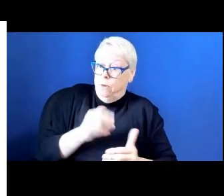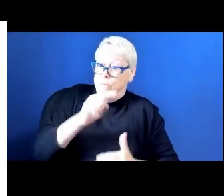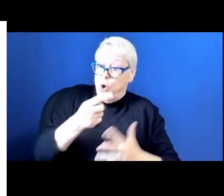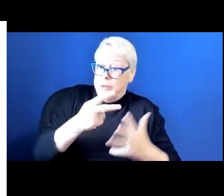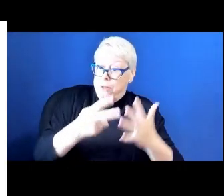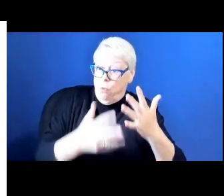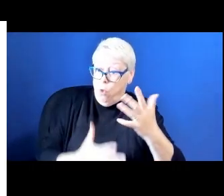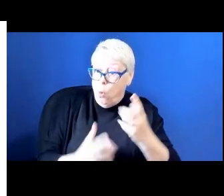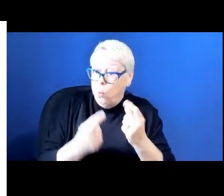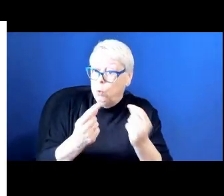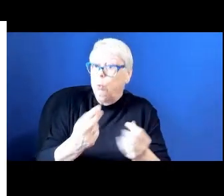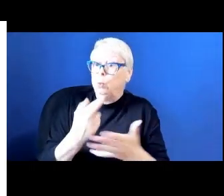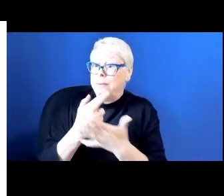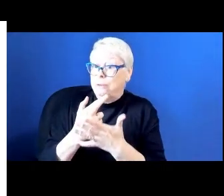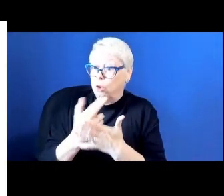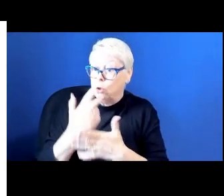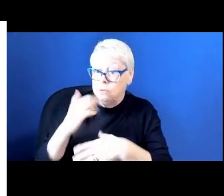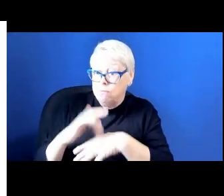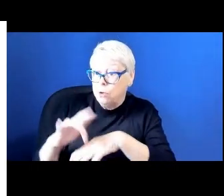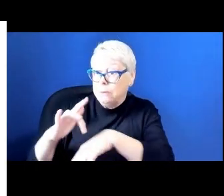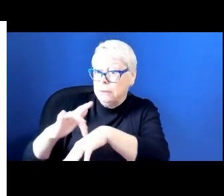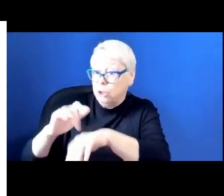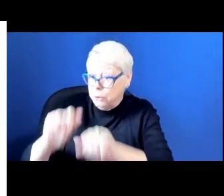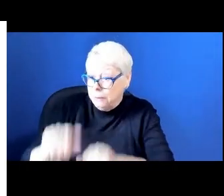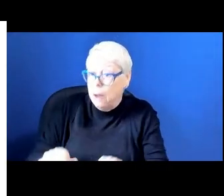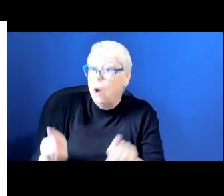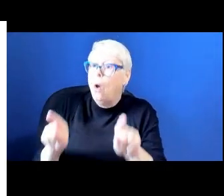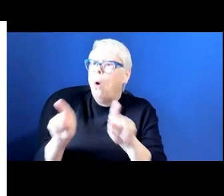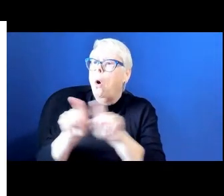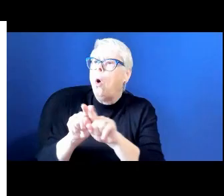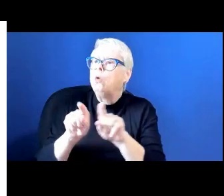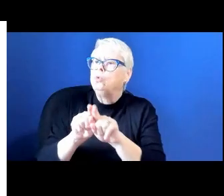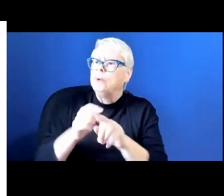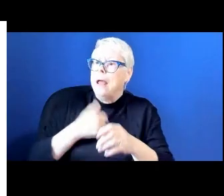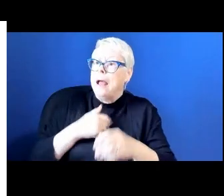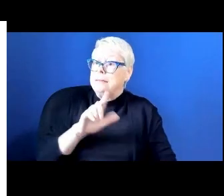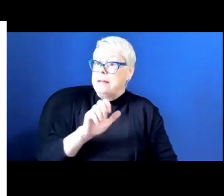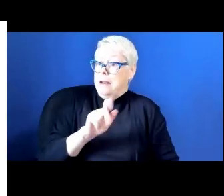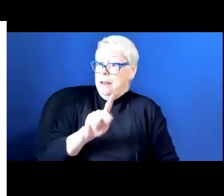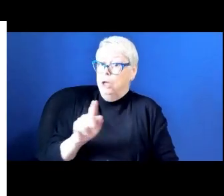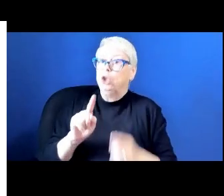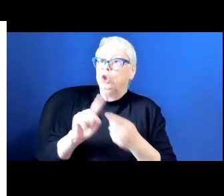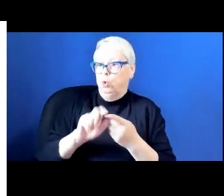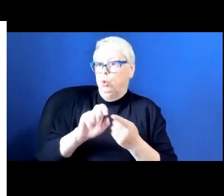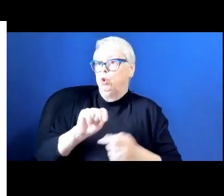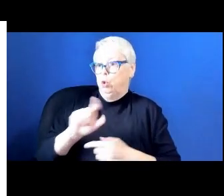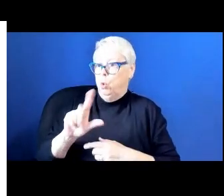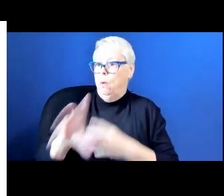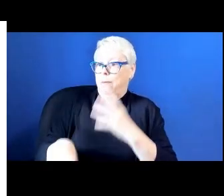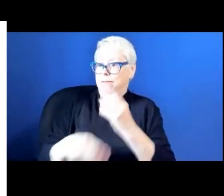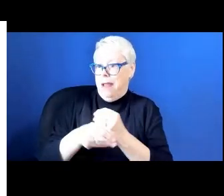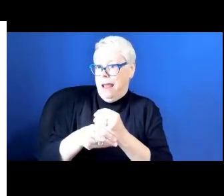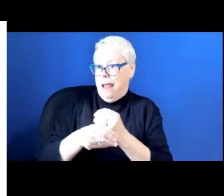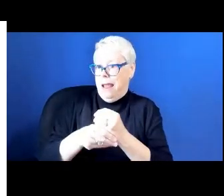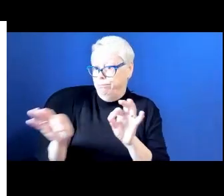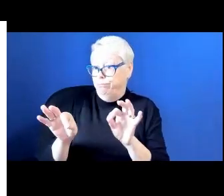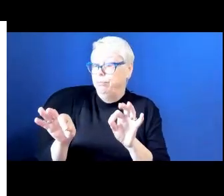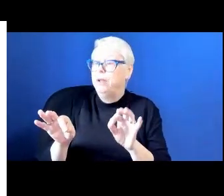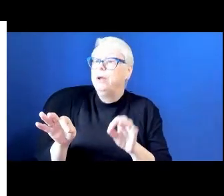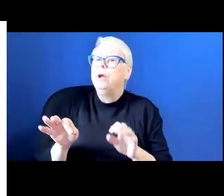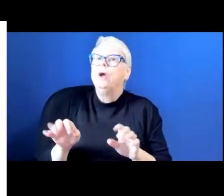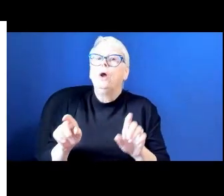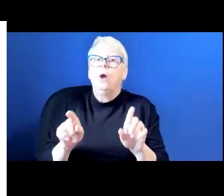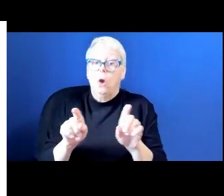getting started. The Benefits Wayfinder also has a link to this new tool. So we have a webinar